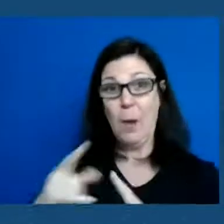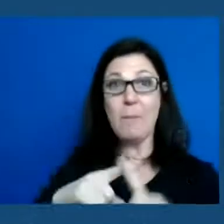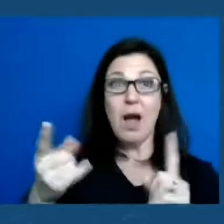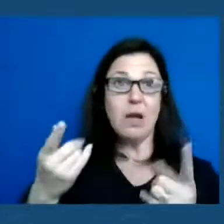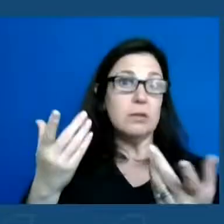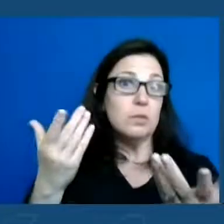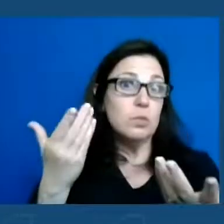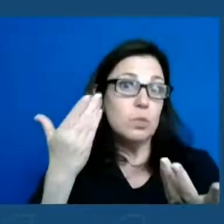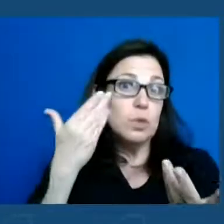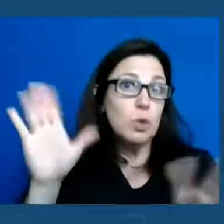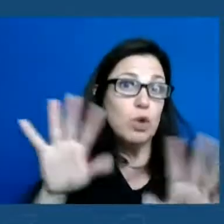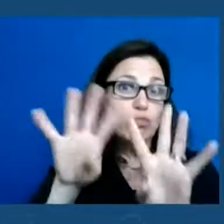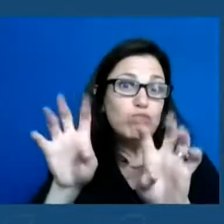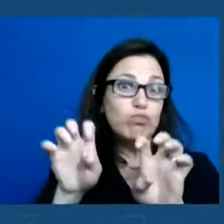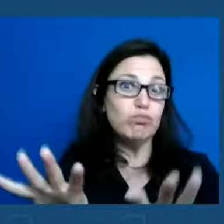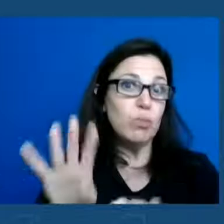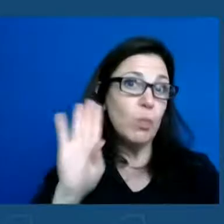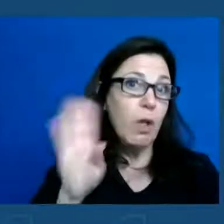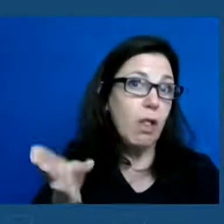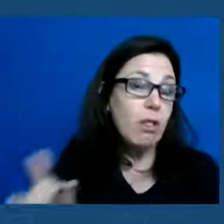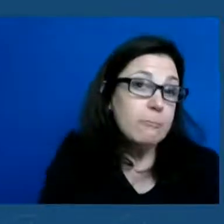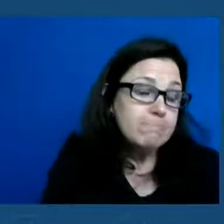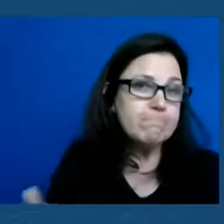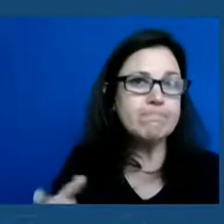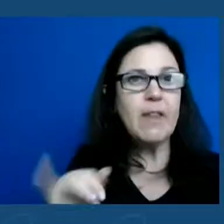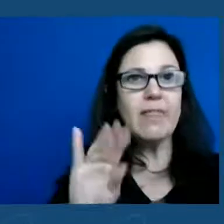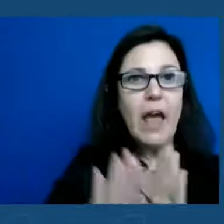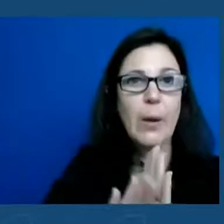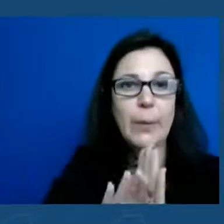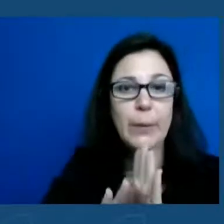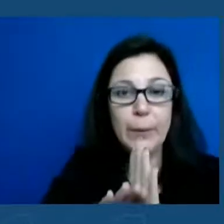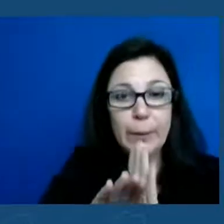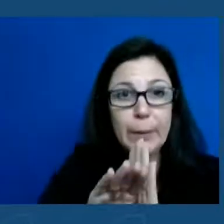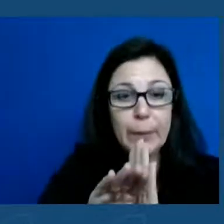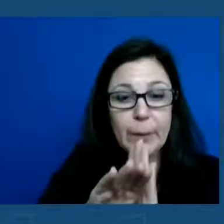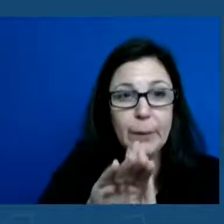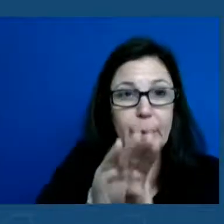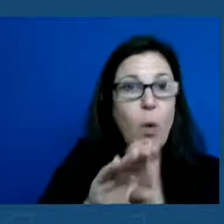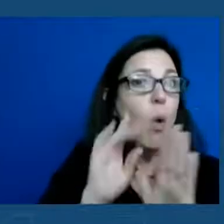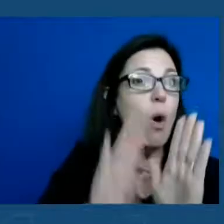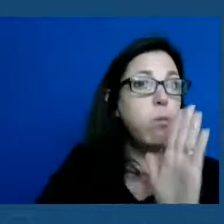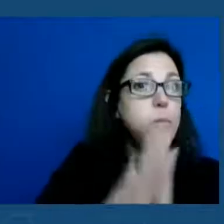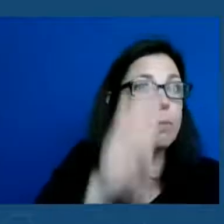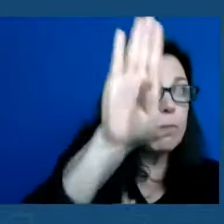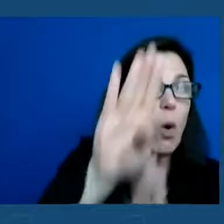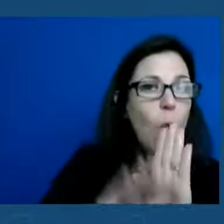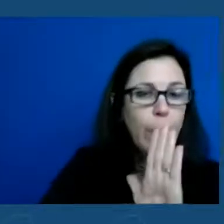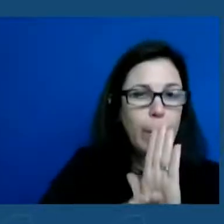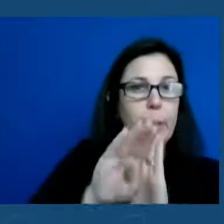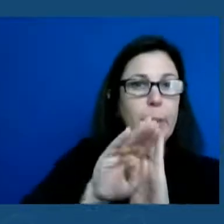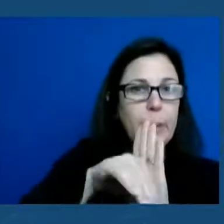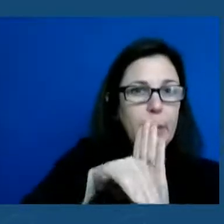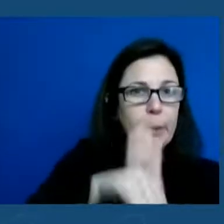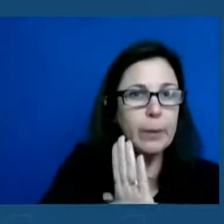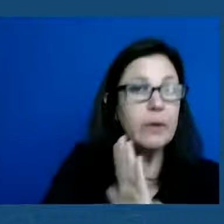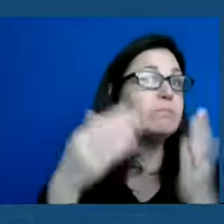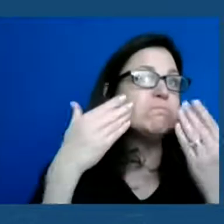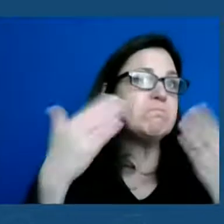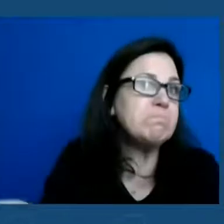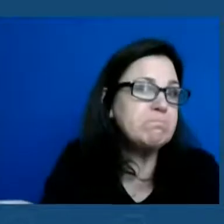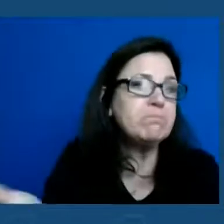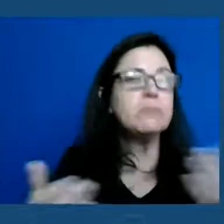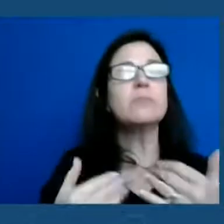know. We don't know right now what that little bump's going to look like because we're starting to see more cases per 100,000. We're at about